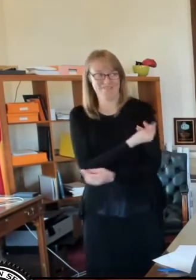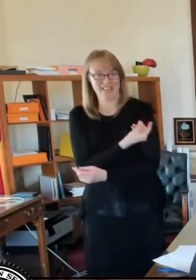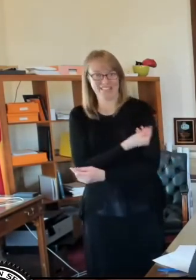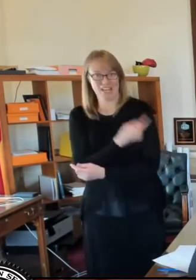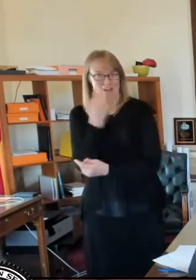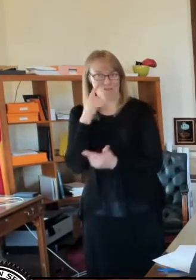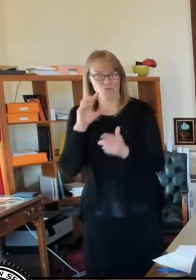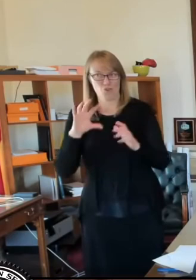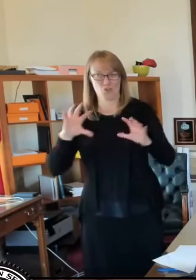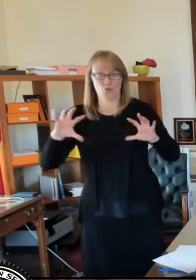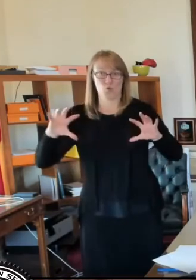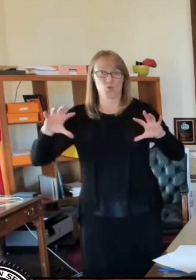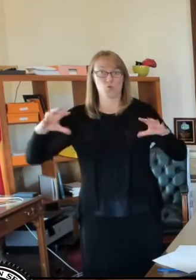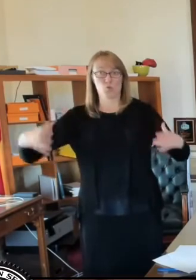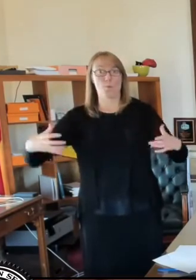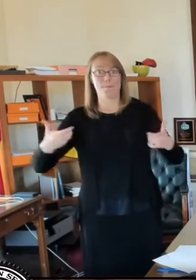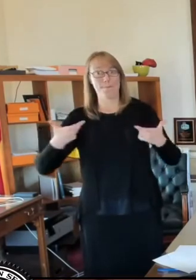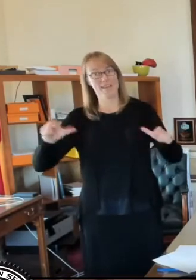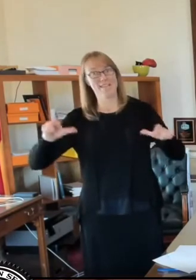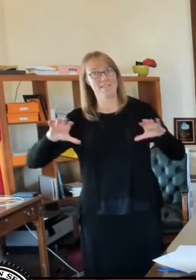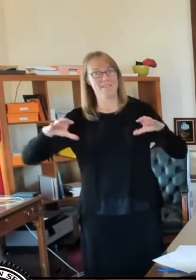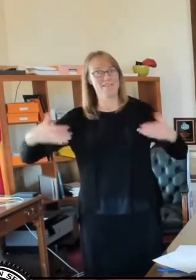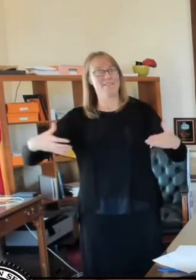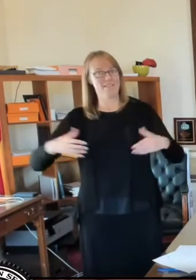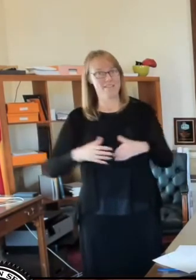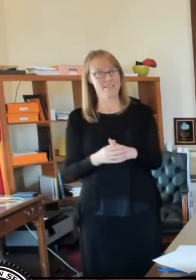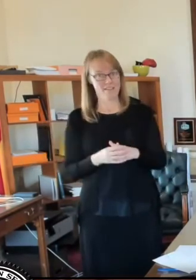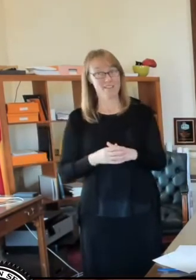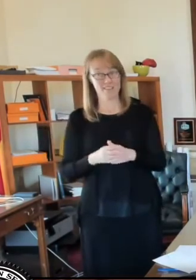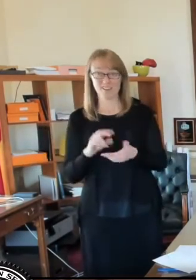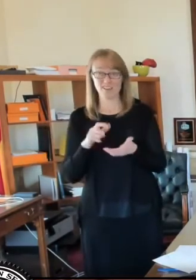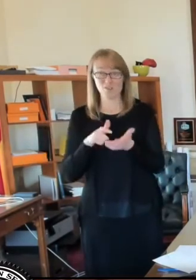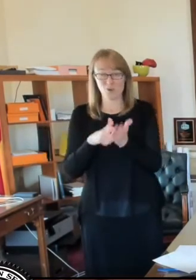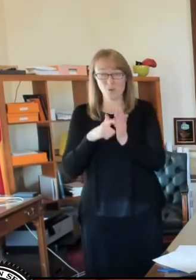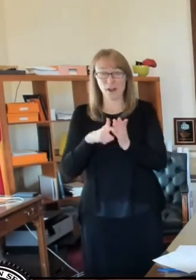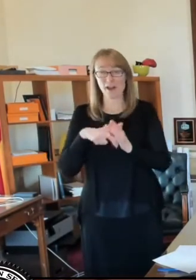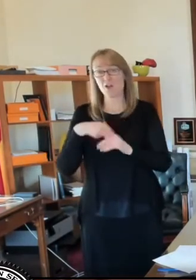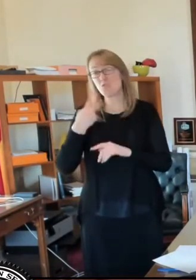a couple, 2-3 months to get all of those folks vaccinated,